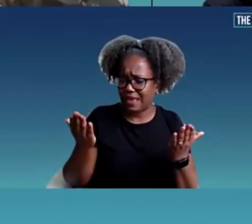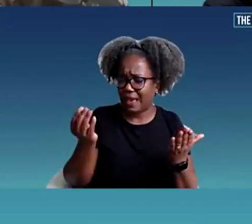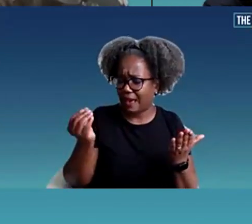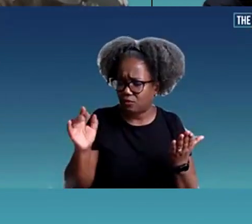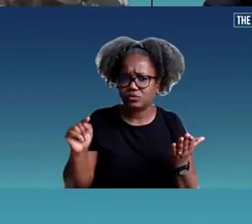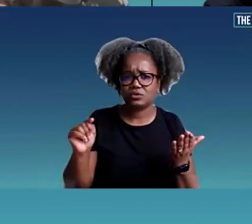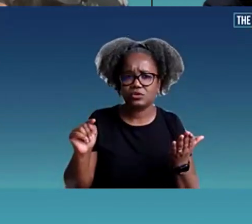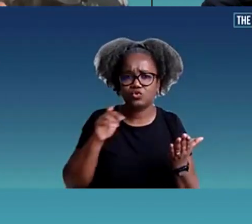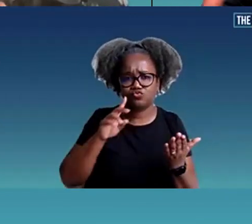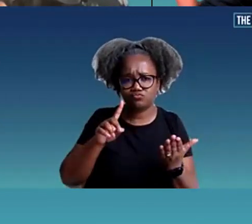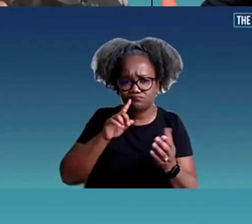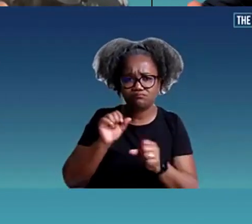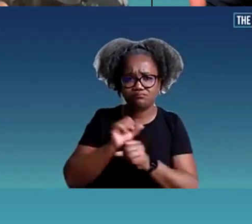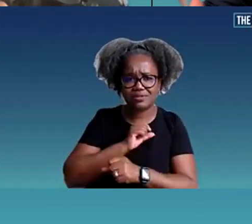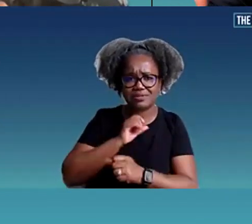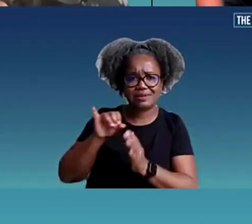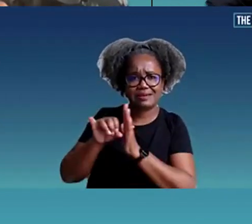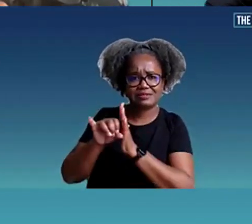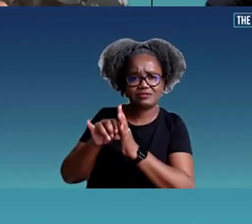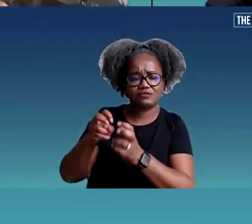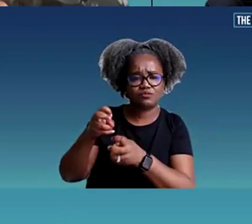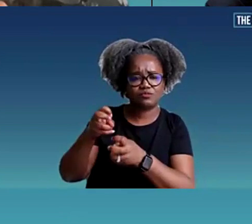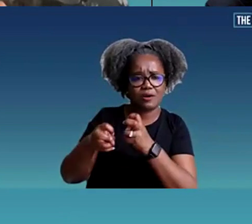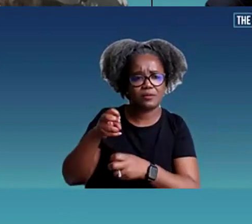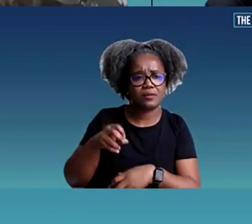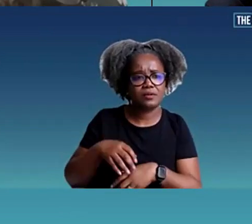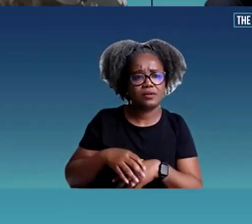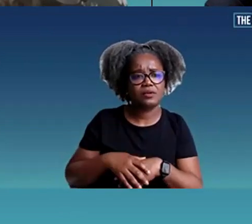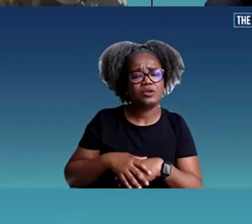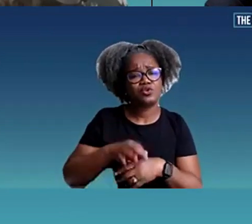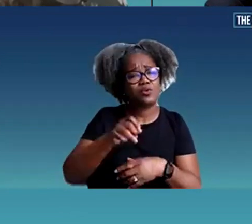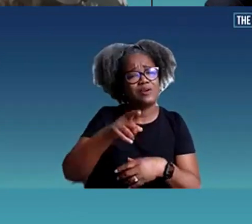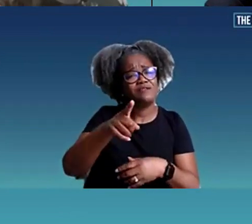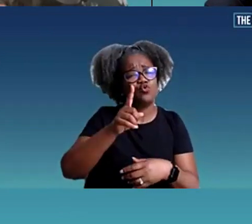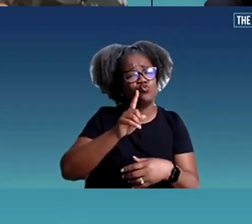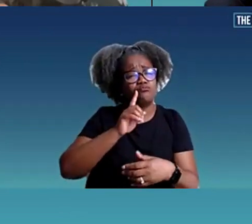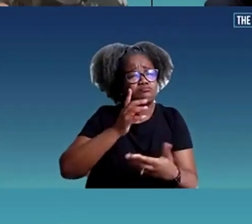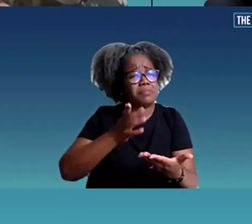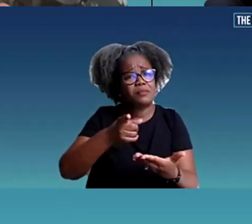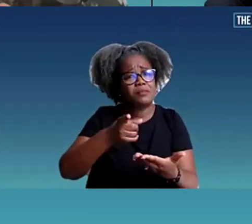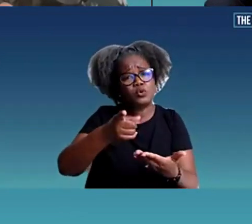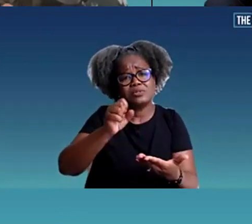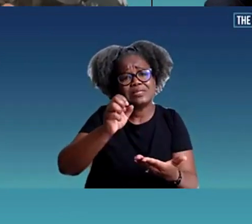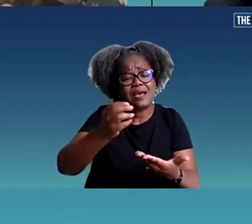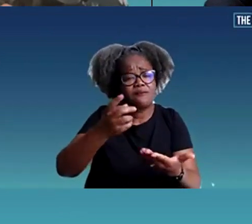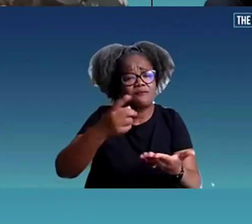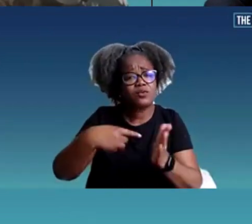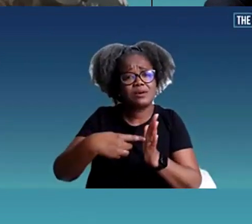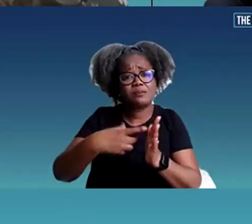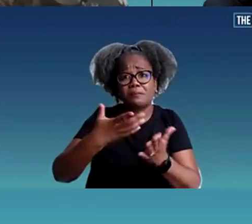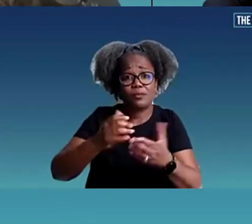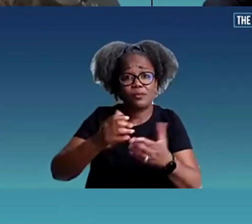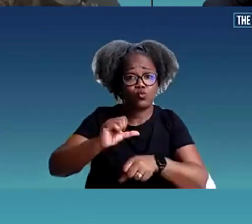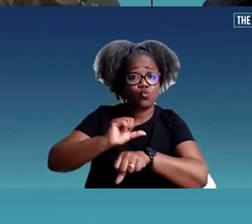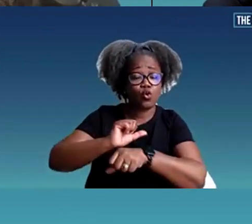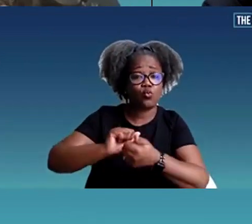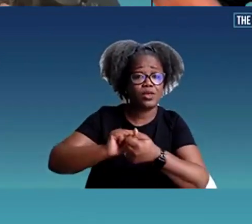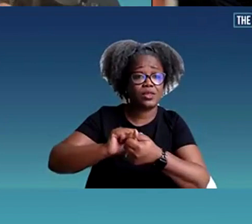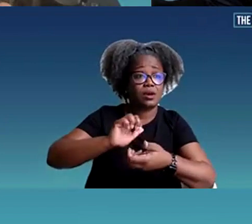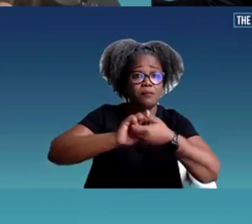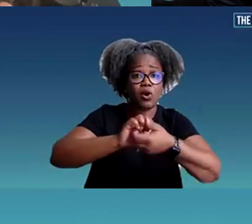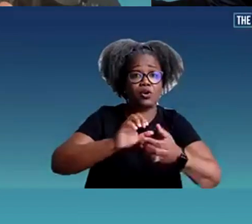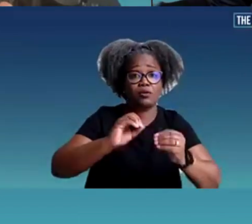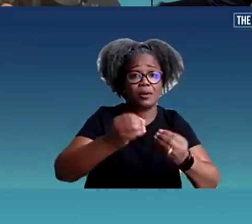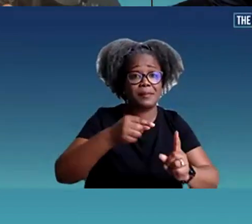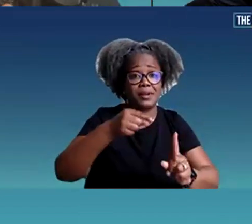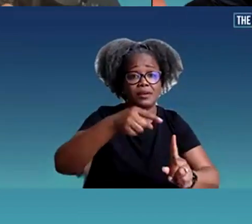organization, where would you all encourage a partner to start? Consider, examining data that